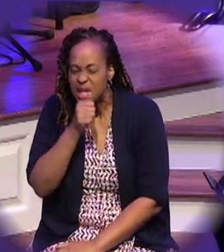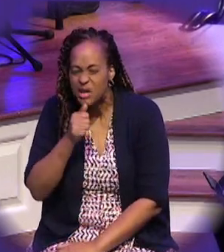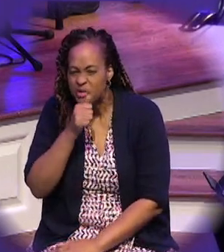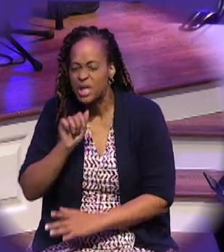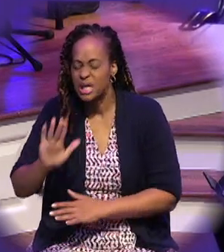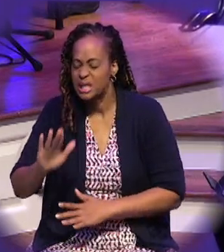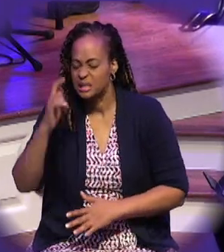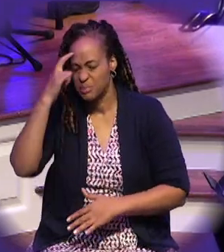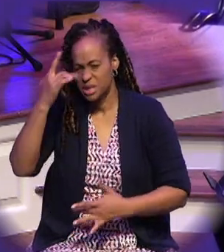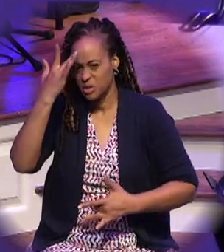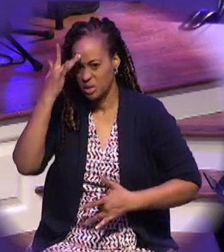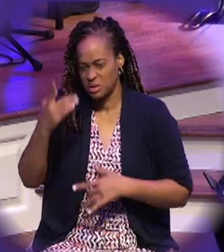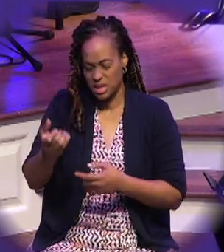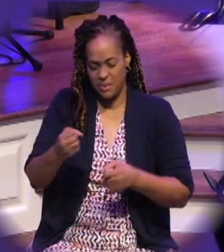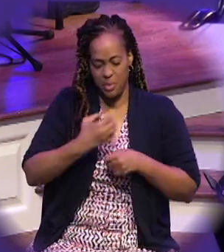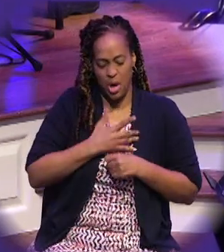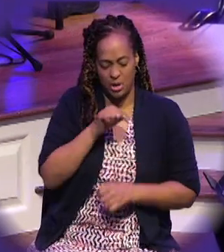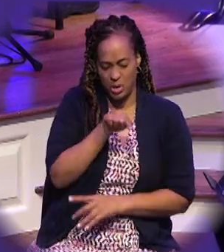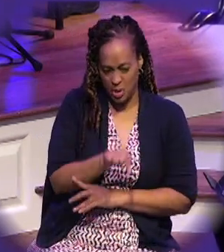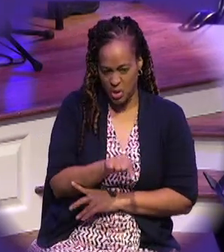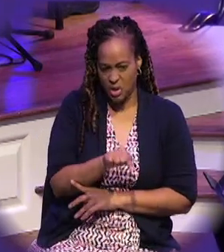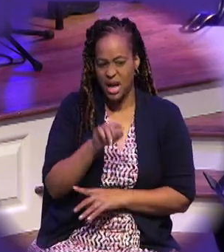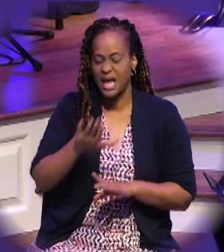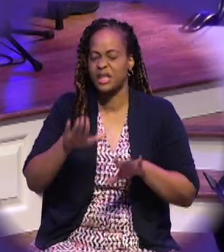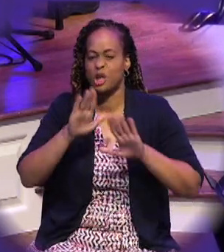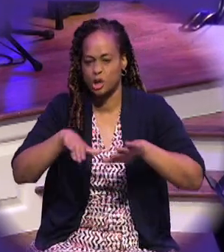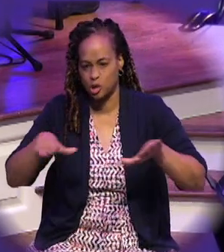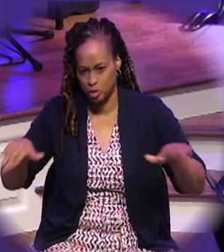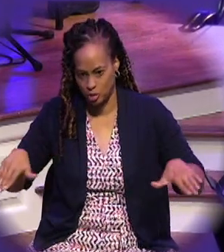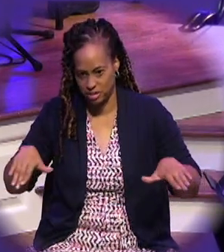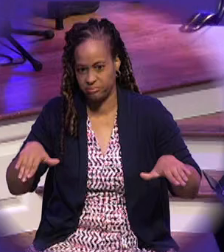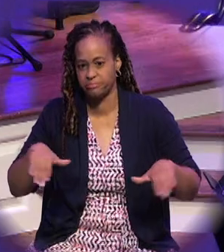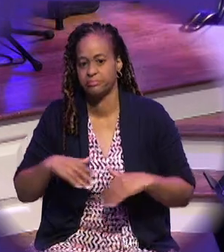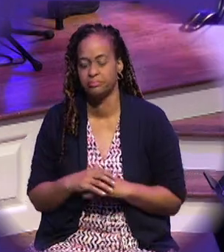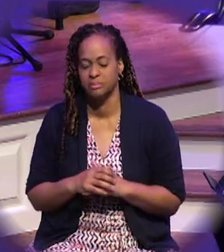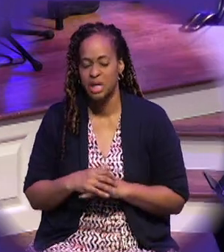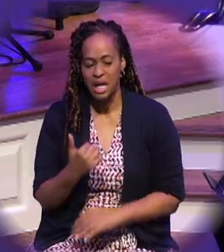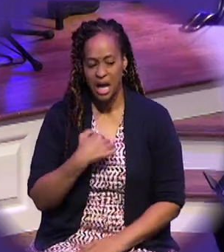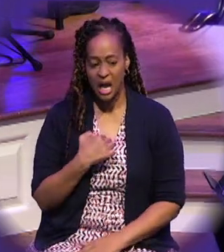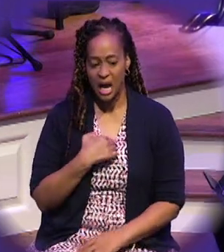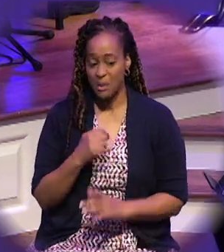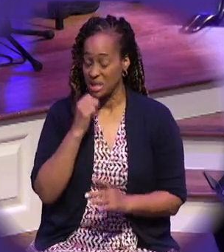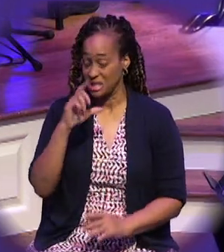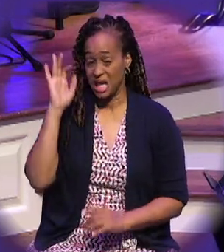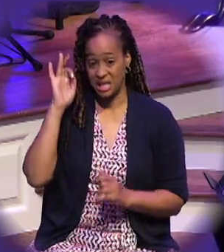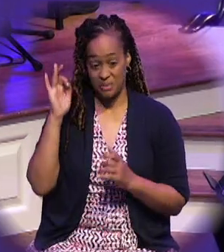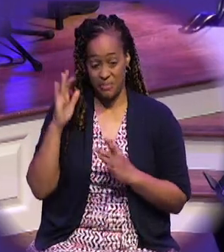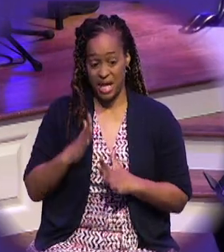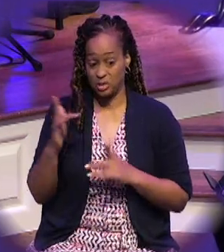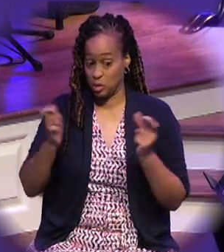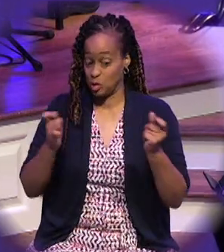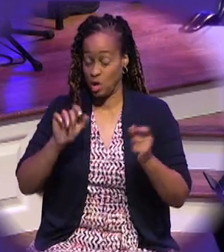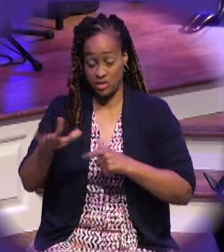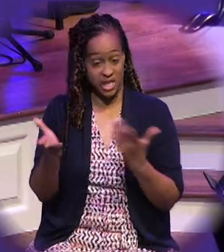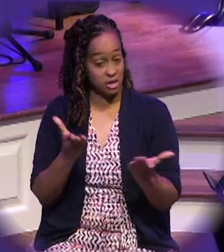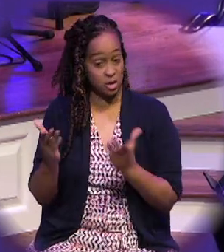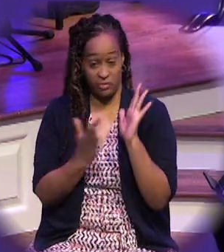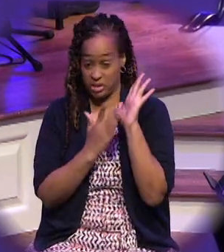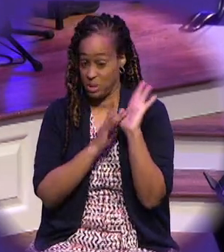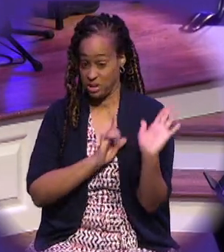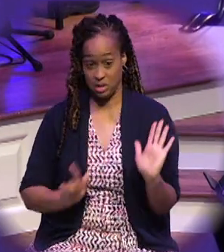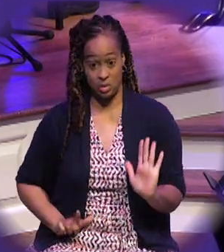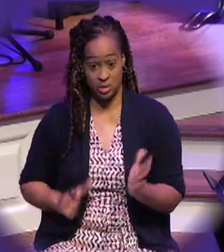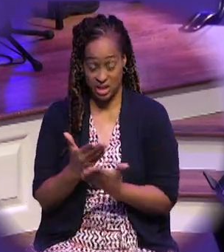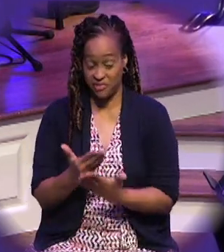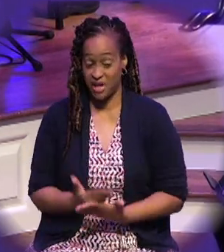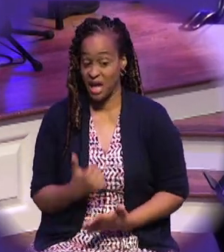illness had brought on her and her children. I was not the pastor in charge of that service, praise the Lord. In fact,